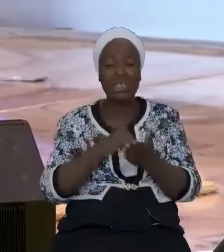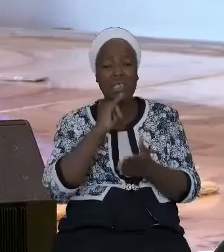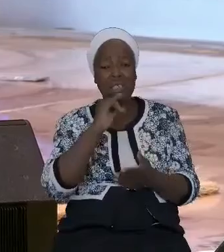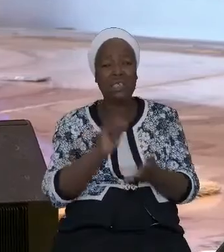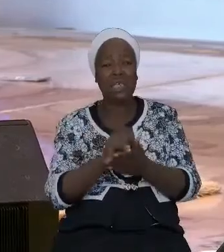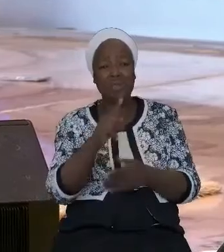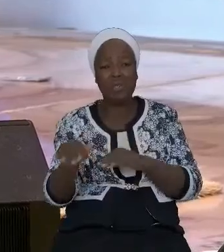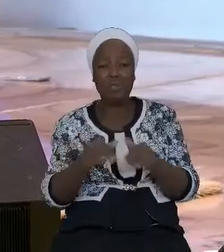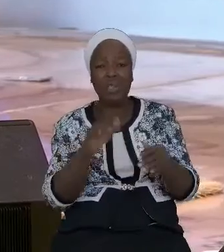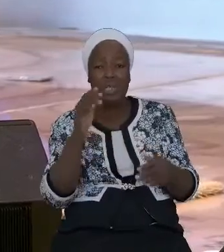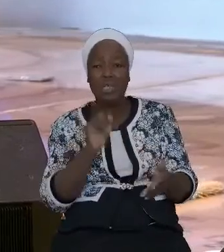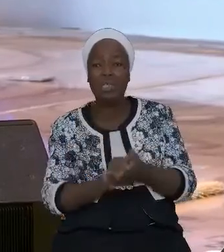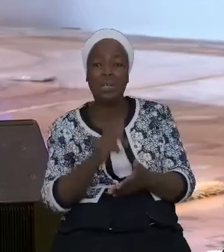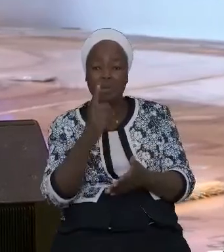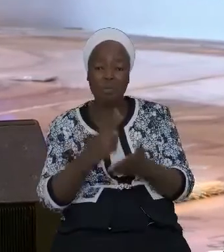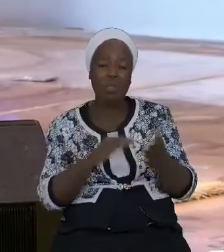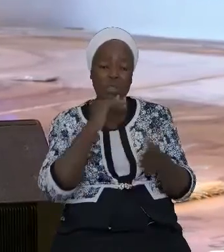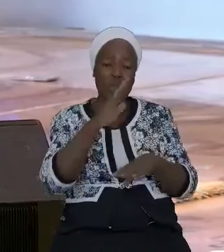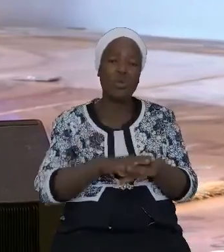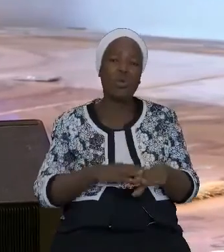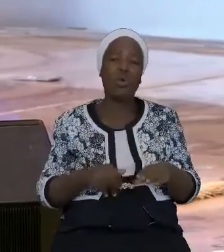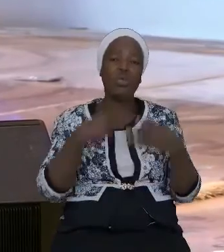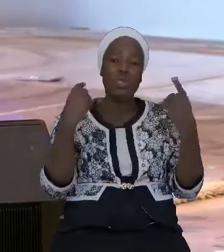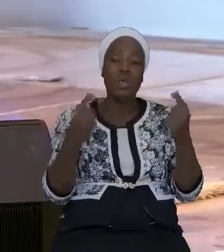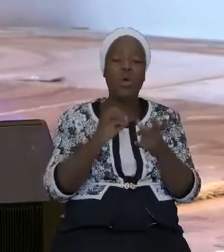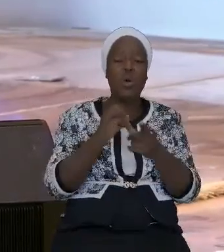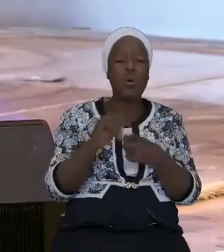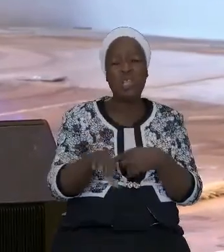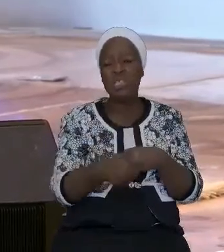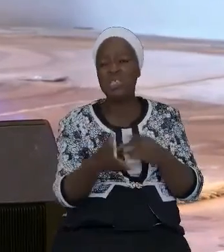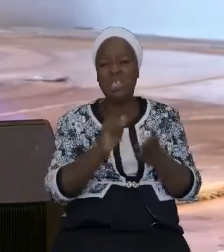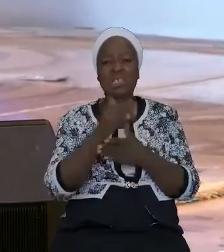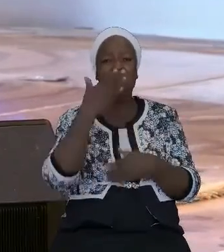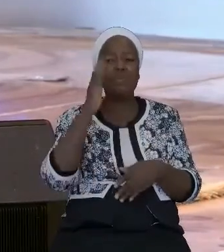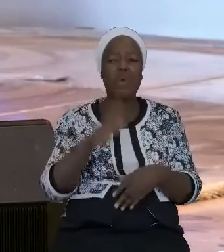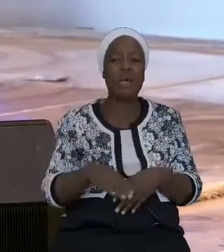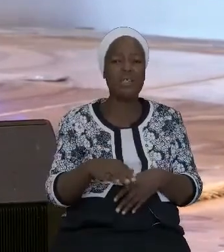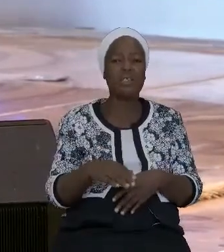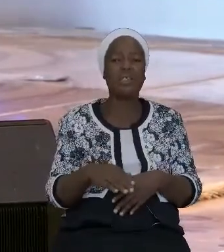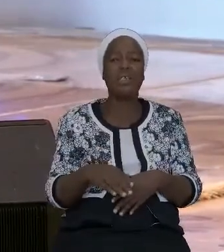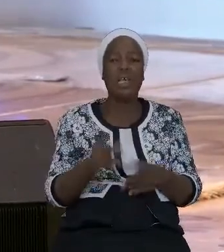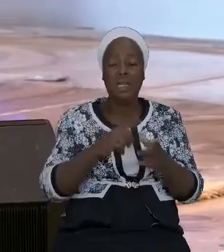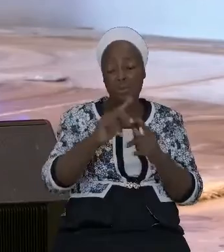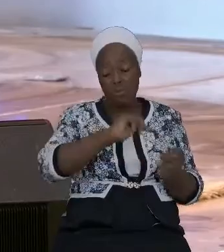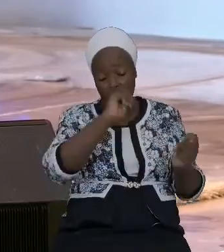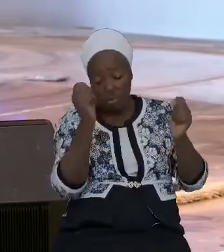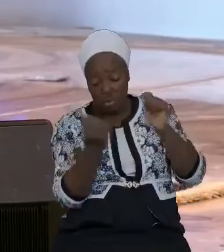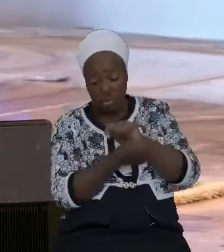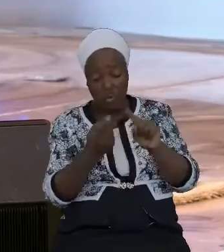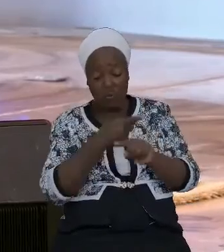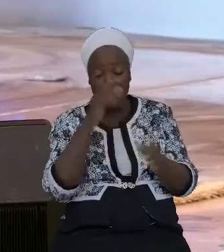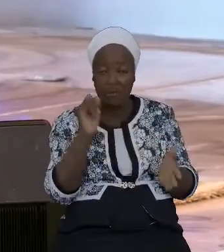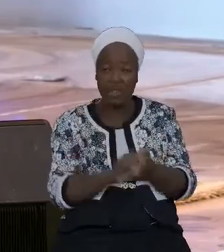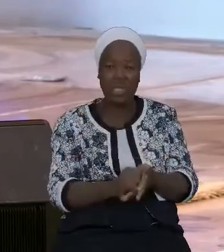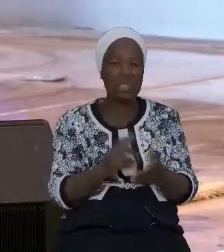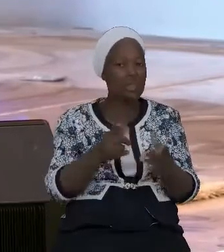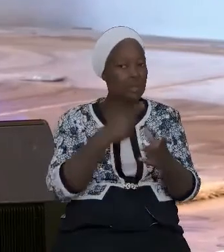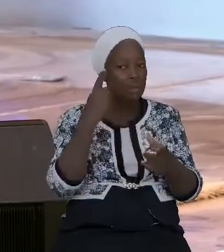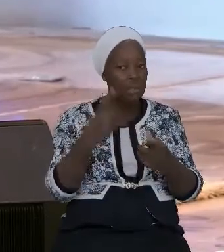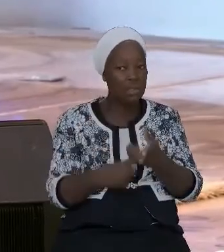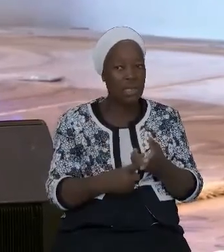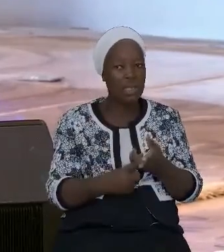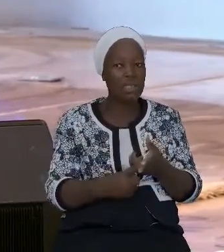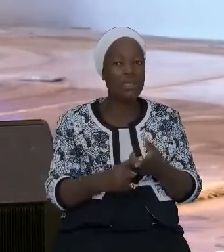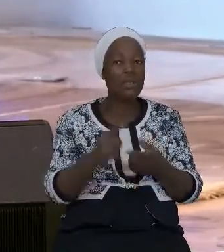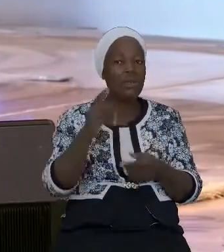God calls sin or transgression or wickedness, and you turn from that, then